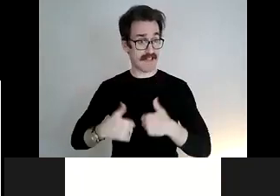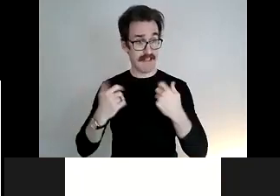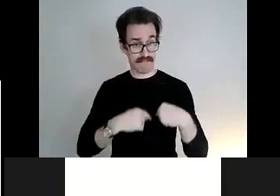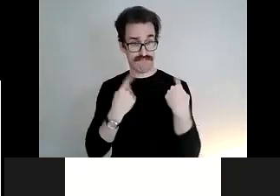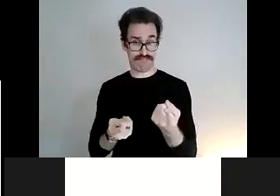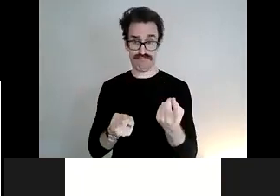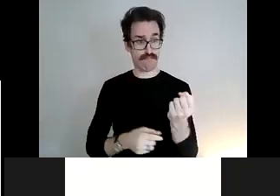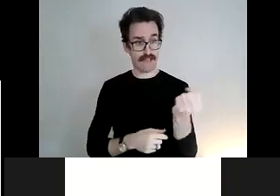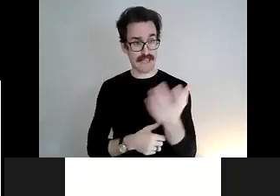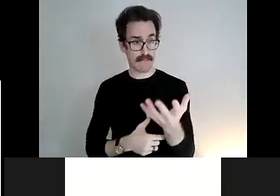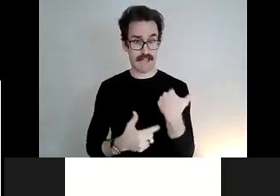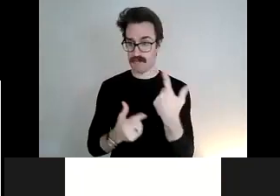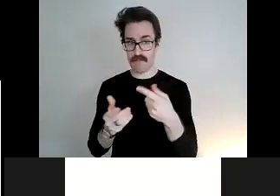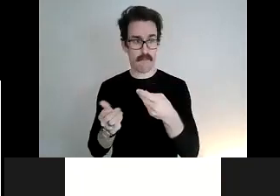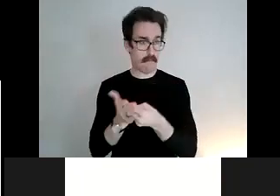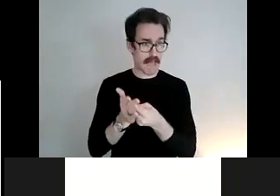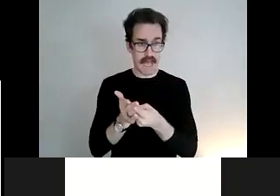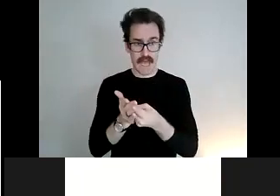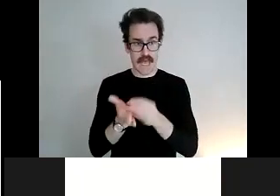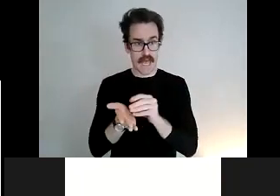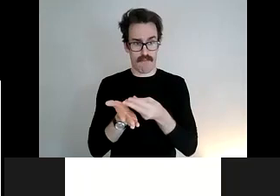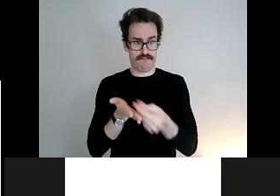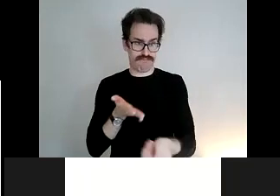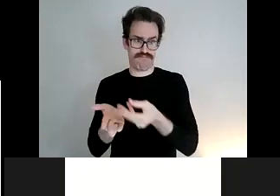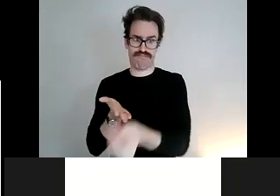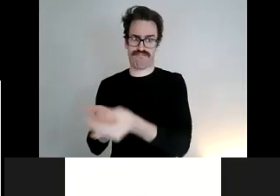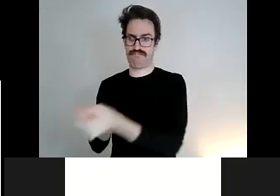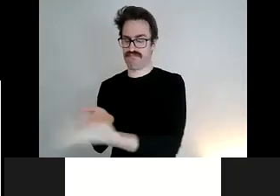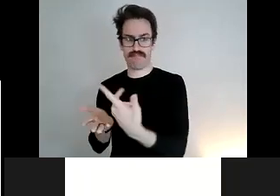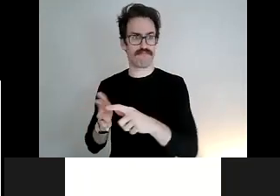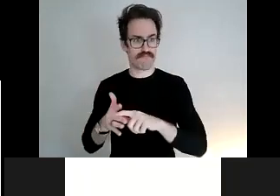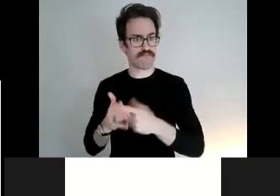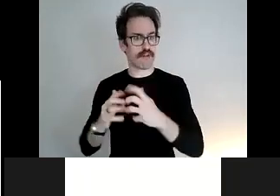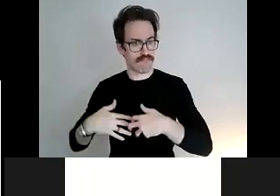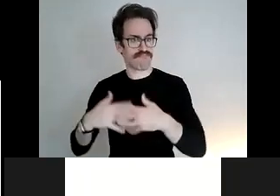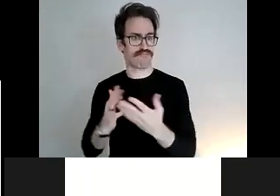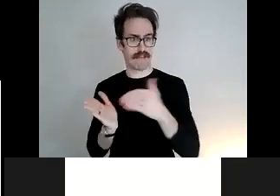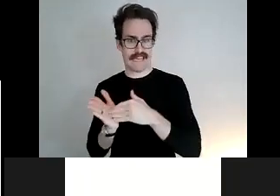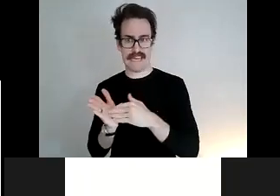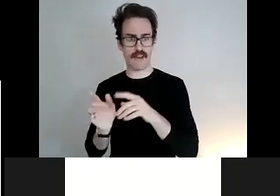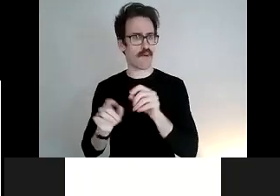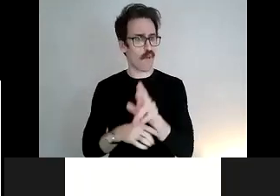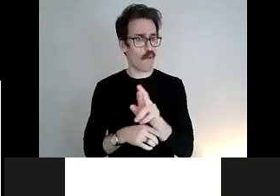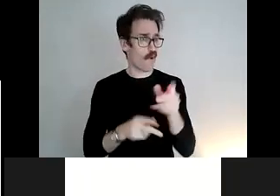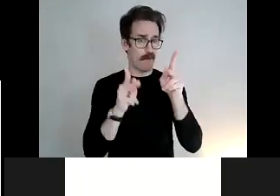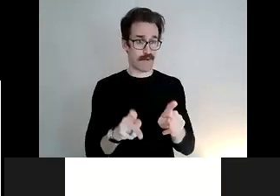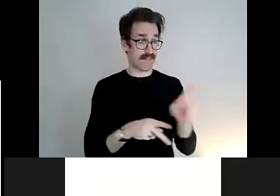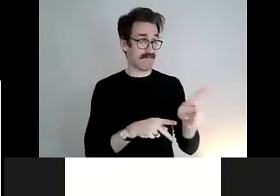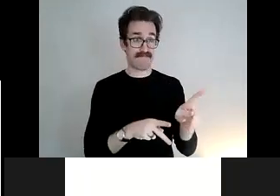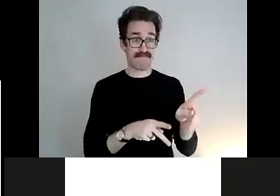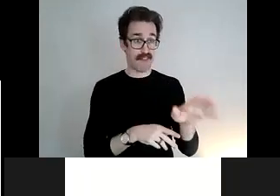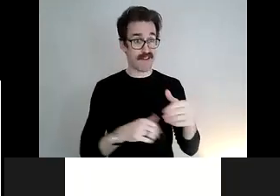kind of, losing a lot of money and trying to scrape things together to start over again, versus an elderly person who suddenly